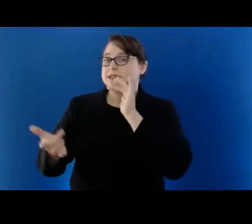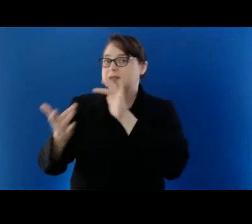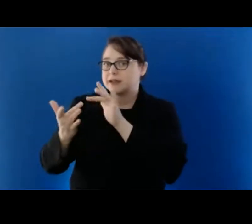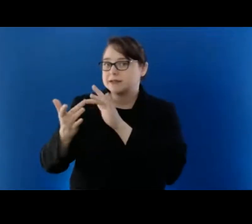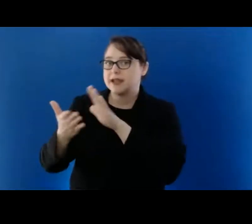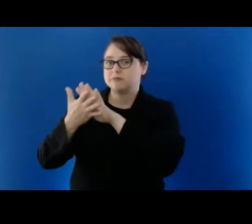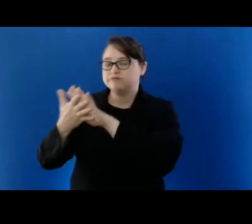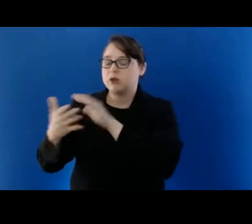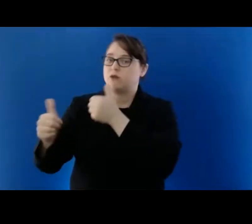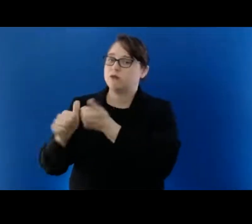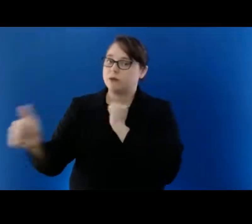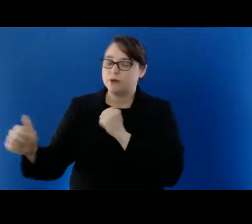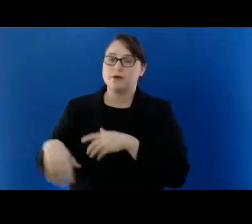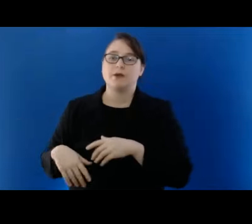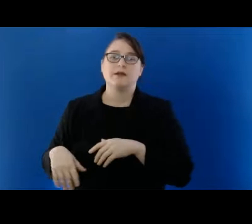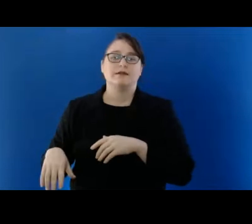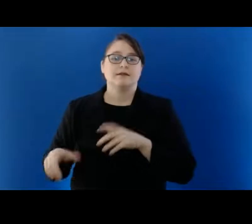the